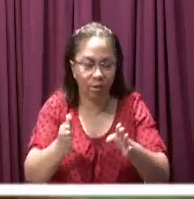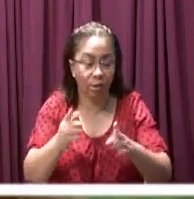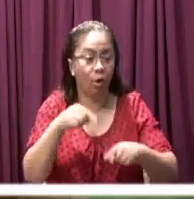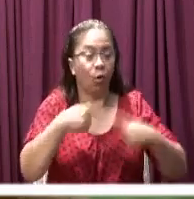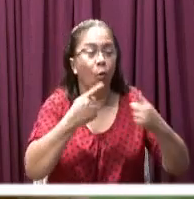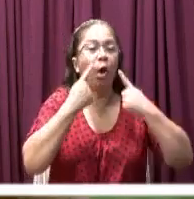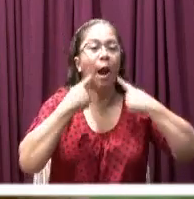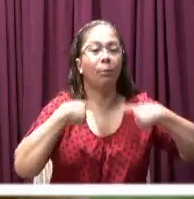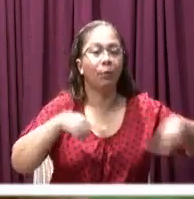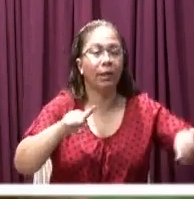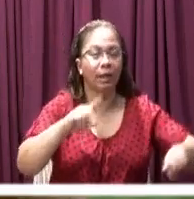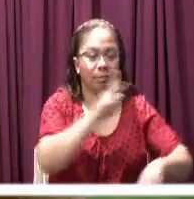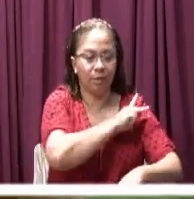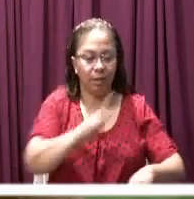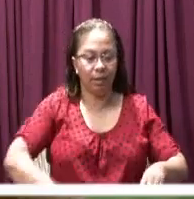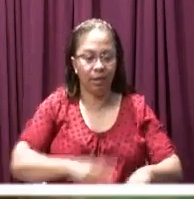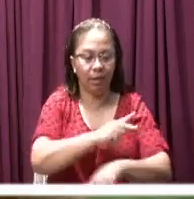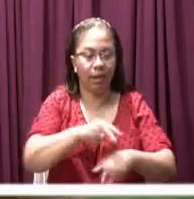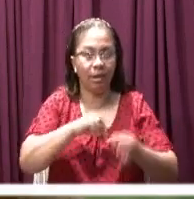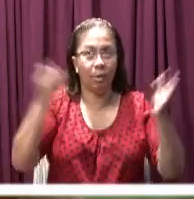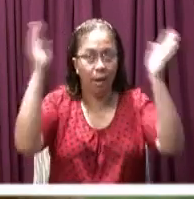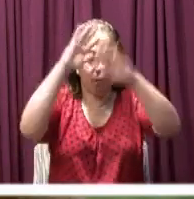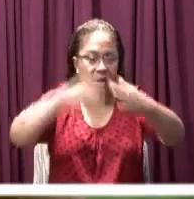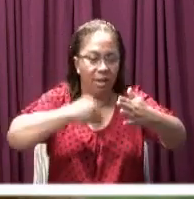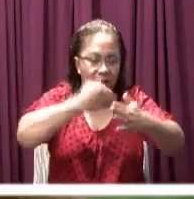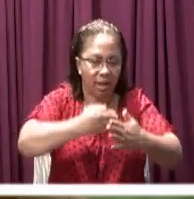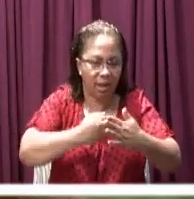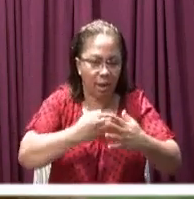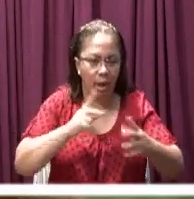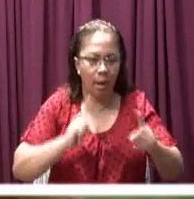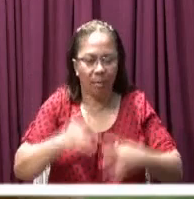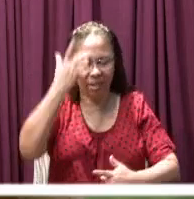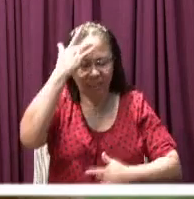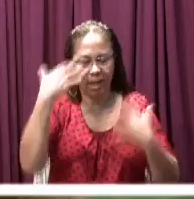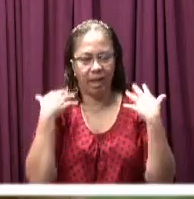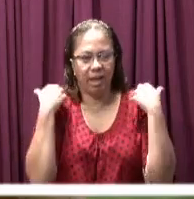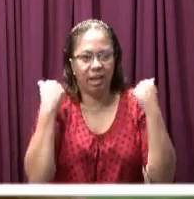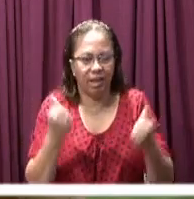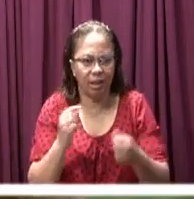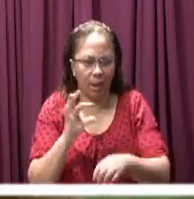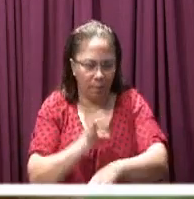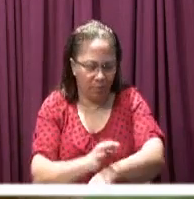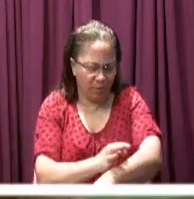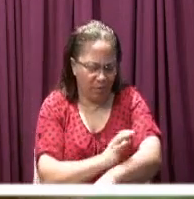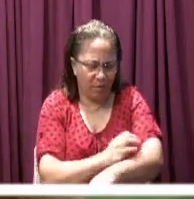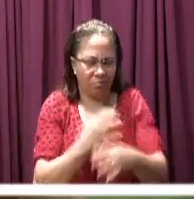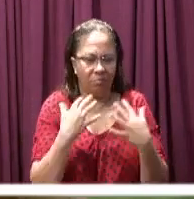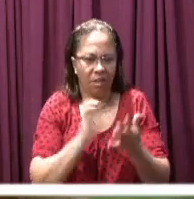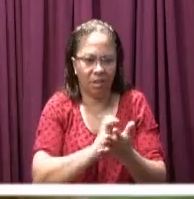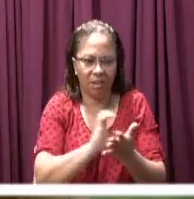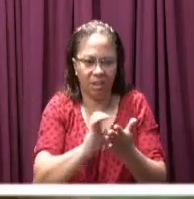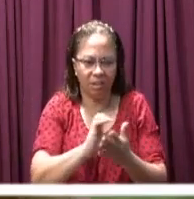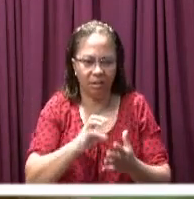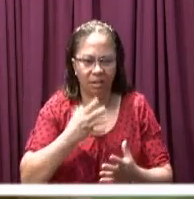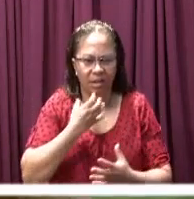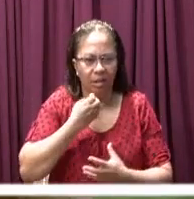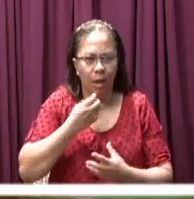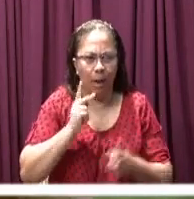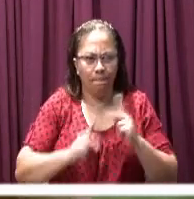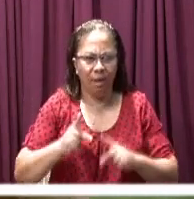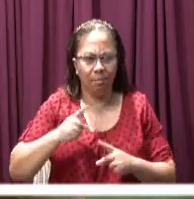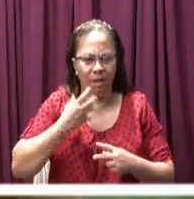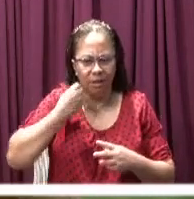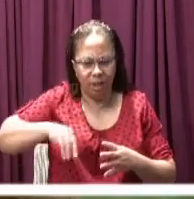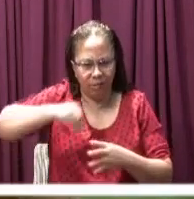kingdom of heaven is close at hand. Cure the sick, raise the dead, cleanse the lepers, cast out devils.